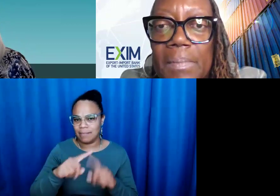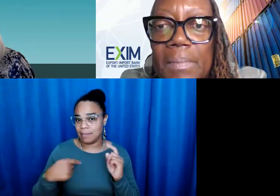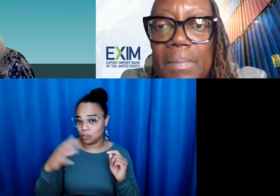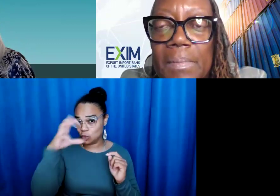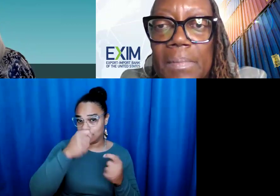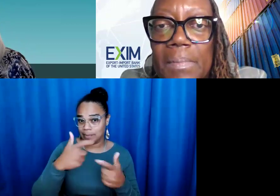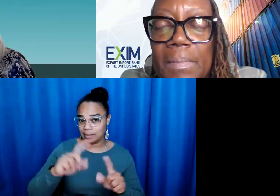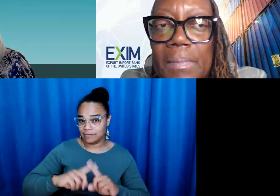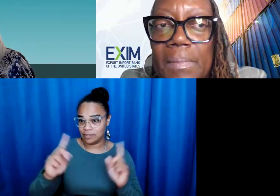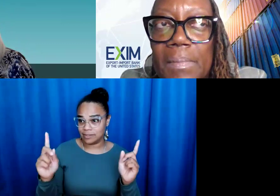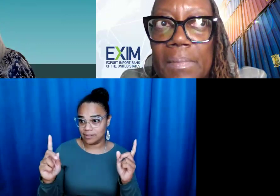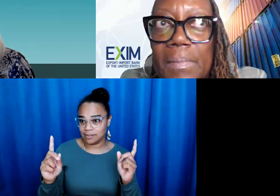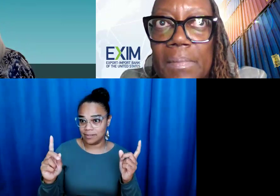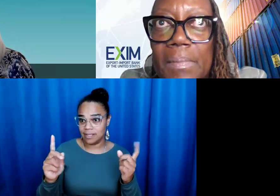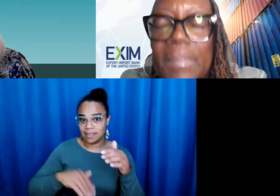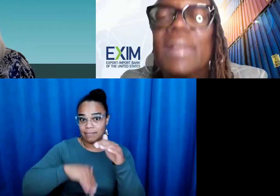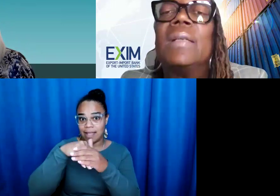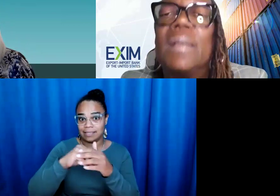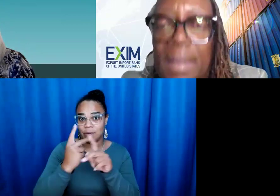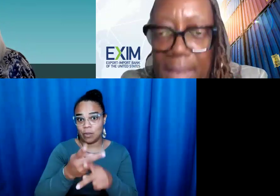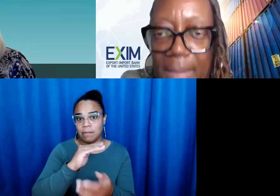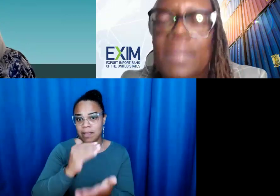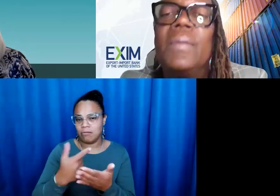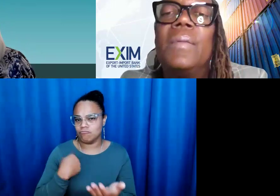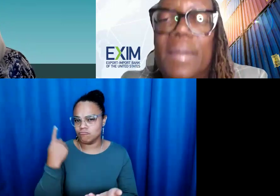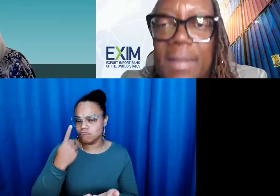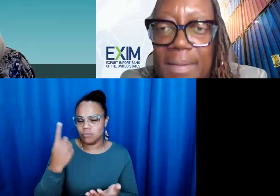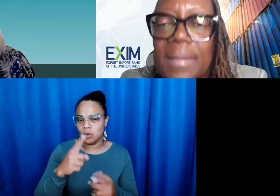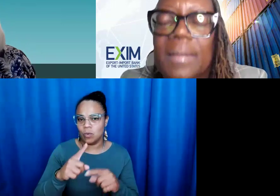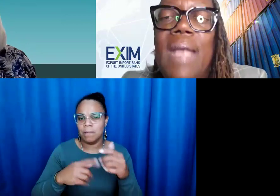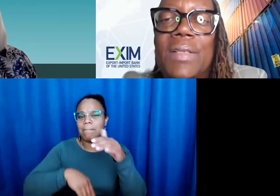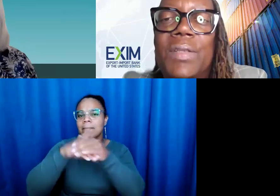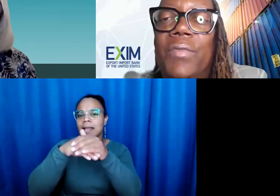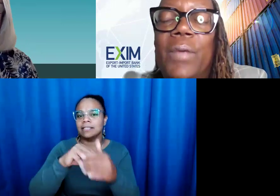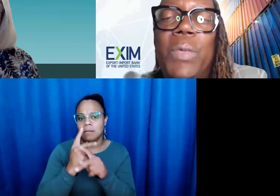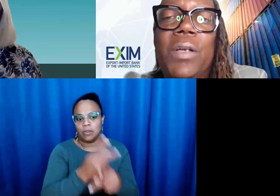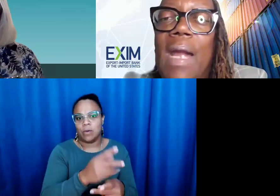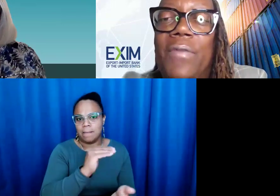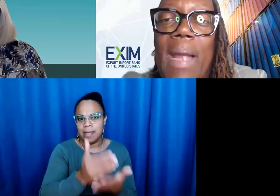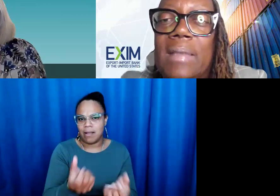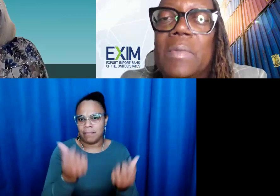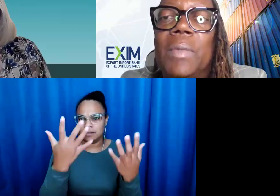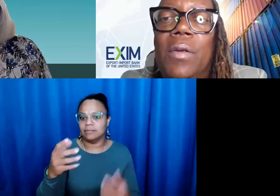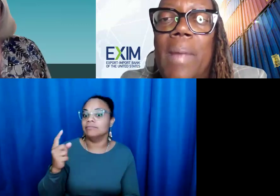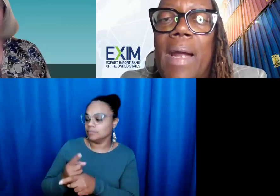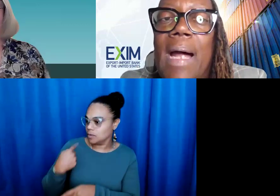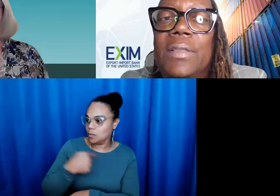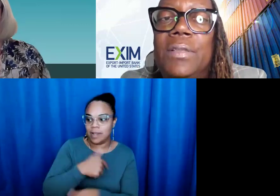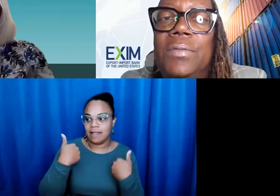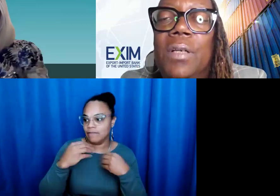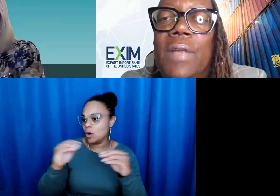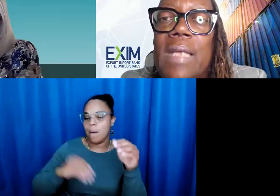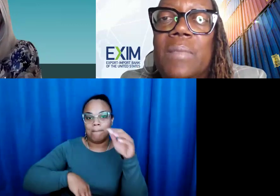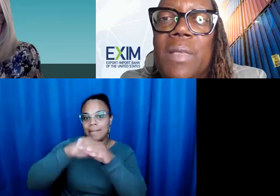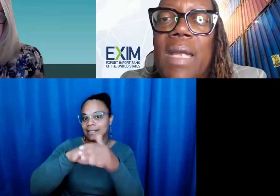going to be in the maximum loan amount. What is the maximum amount in the EXIM Banks program? That is correct. We don't have a maximum loan amount. I